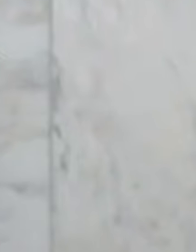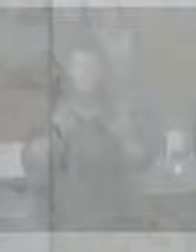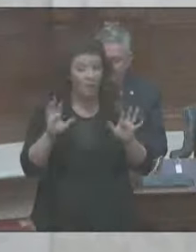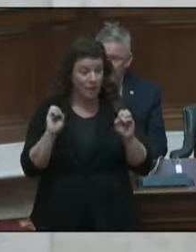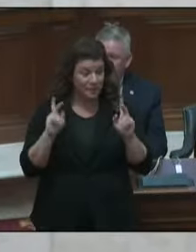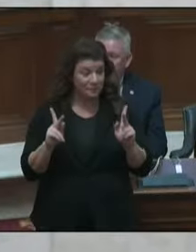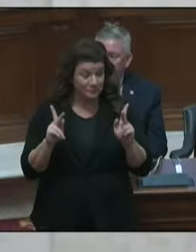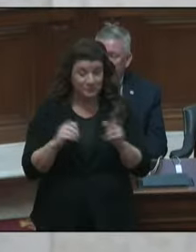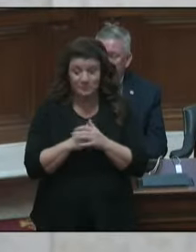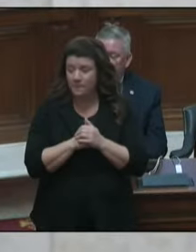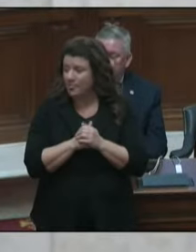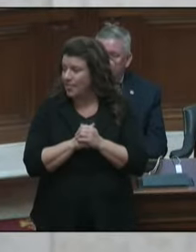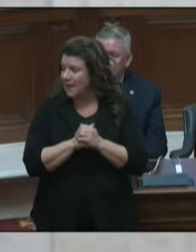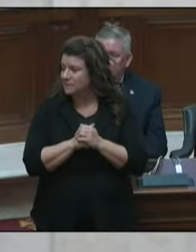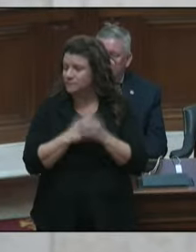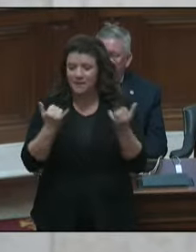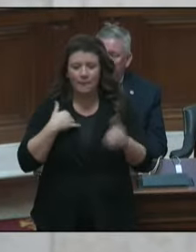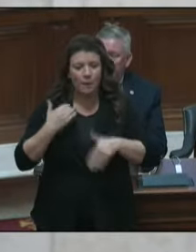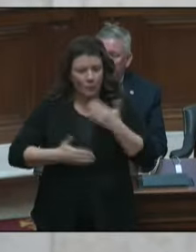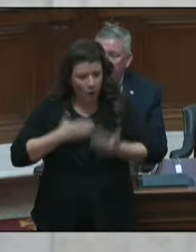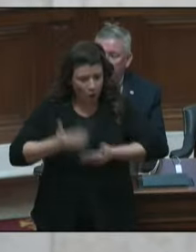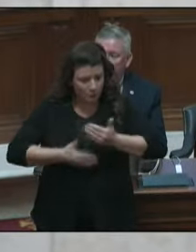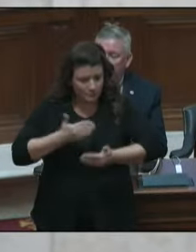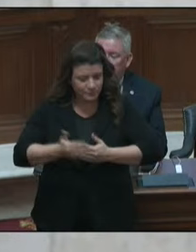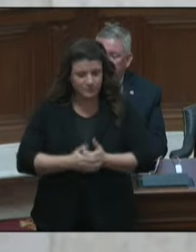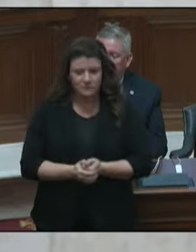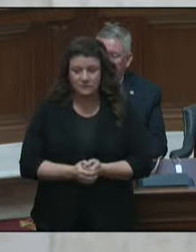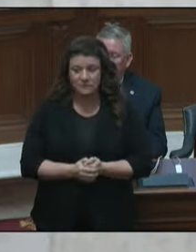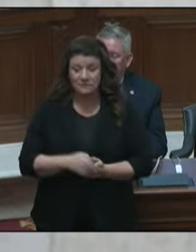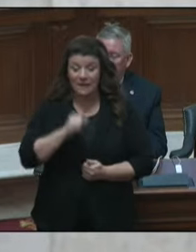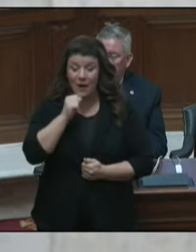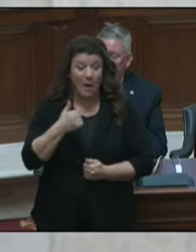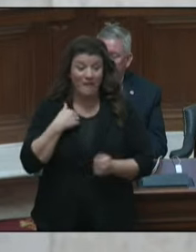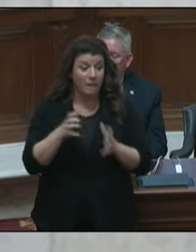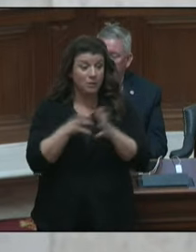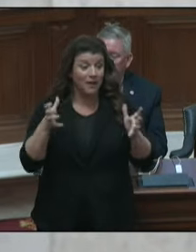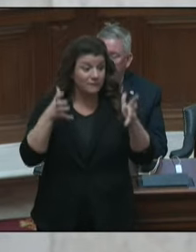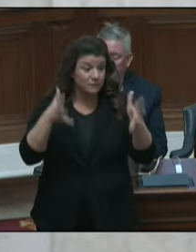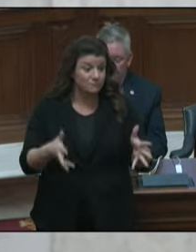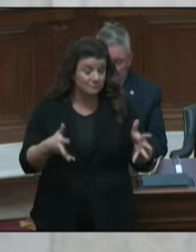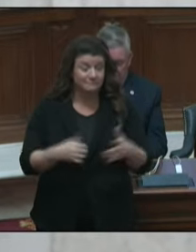Okay, now I'm moving along, and I don't have very far to go.